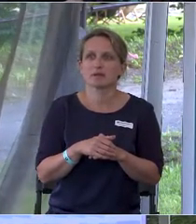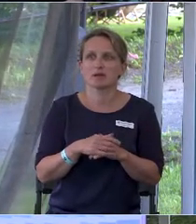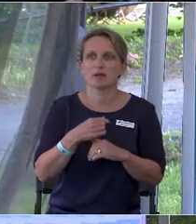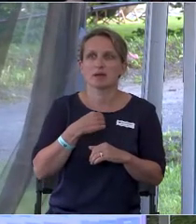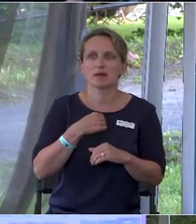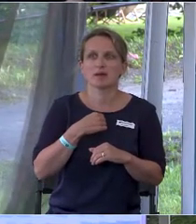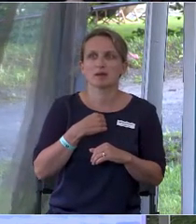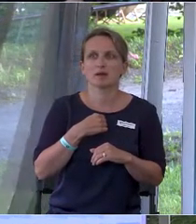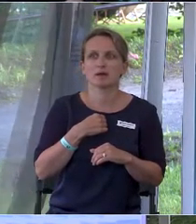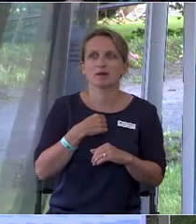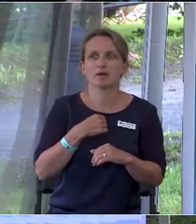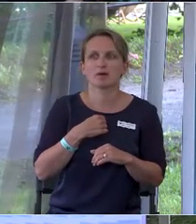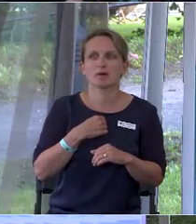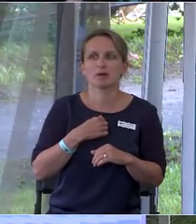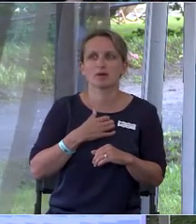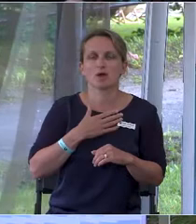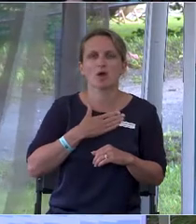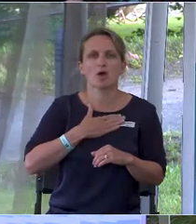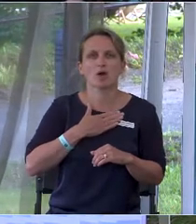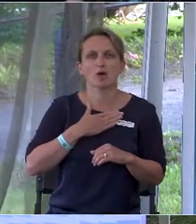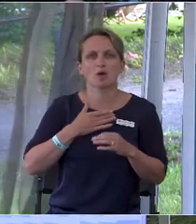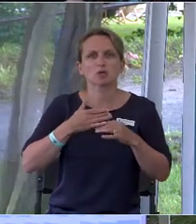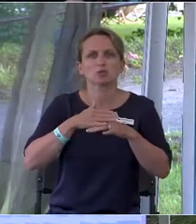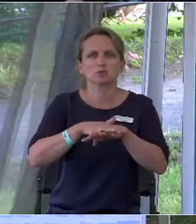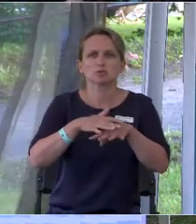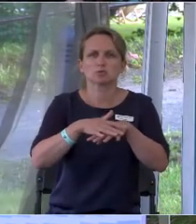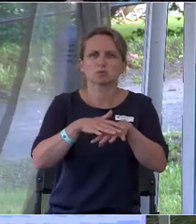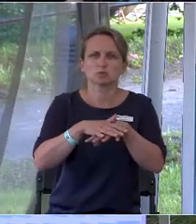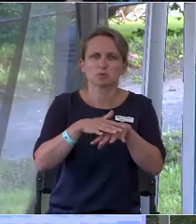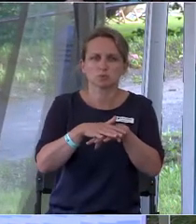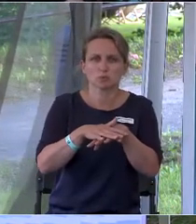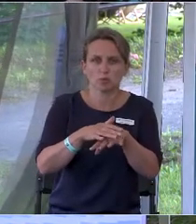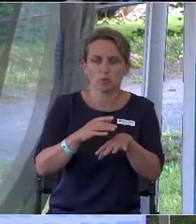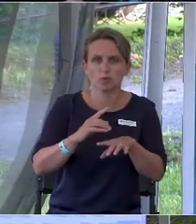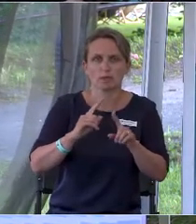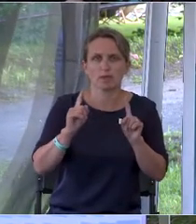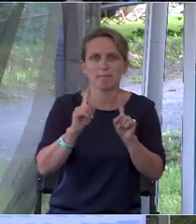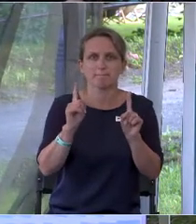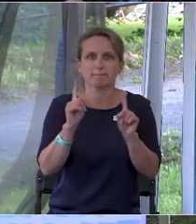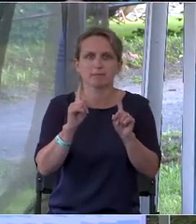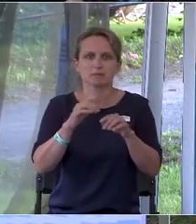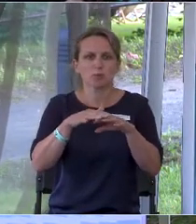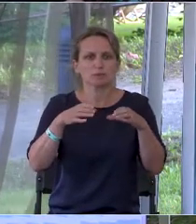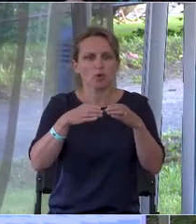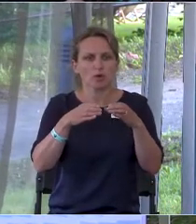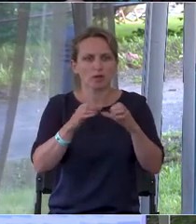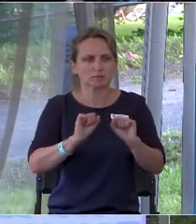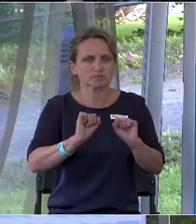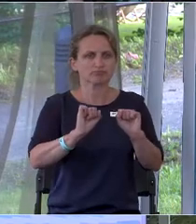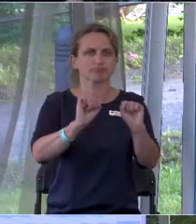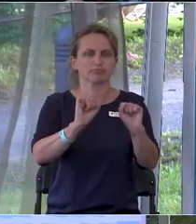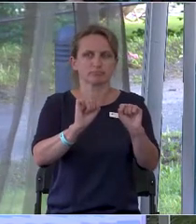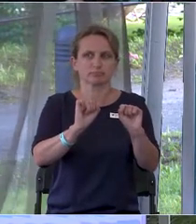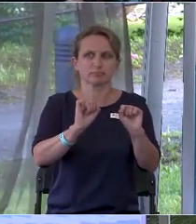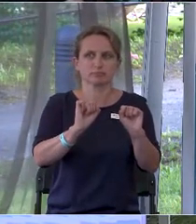intervention there, that is about the structures that withhold resilience in a society and in the state,